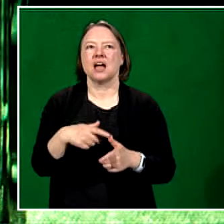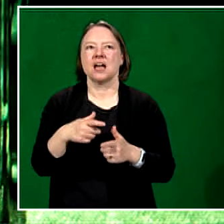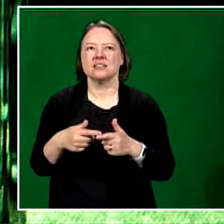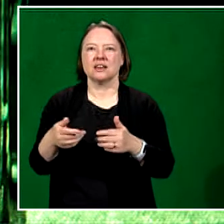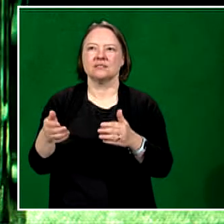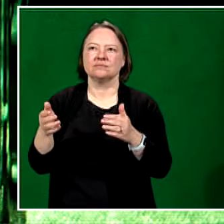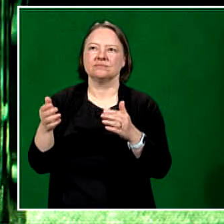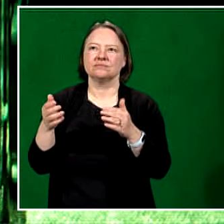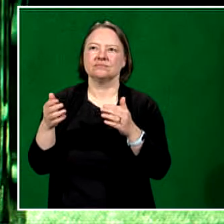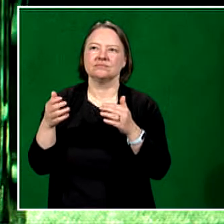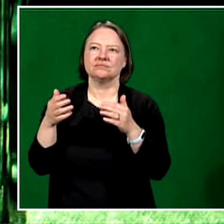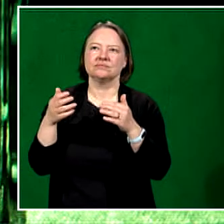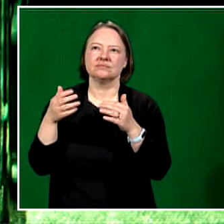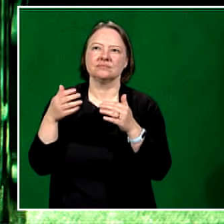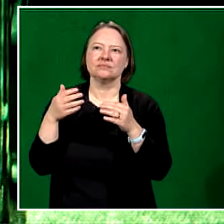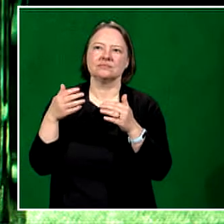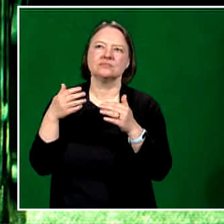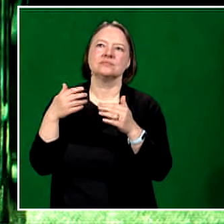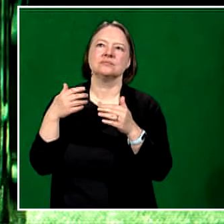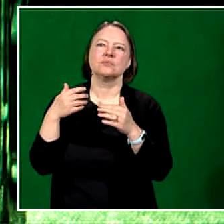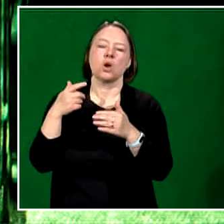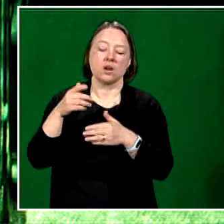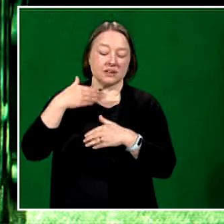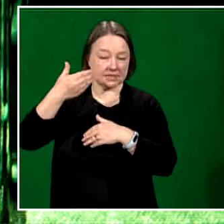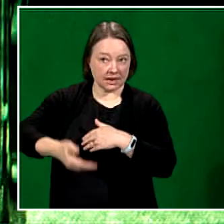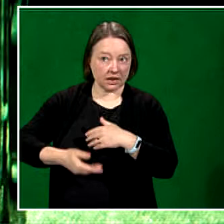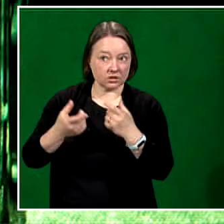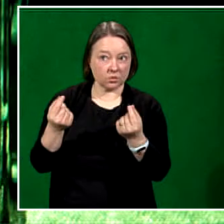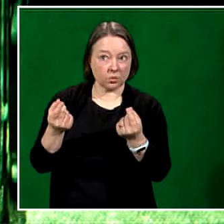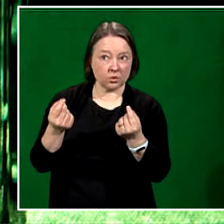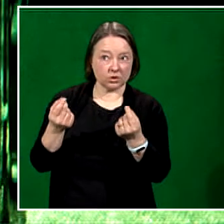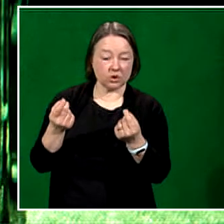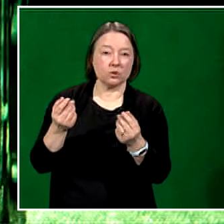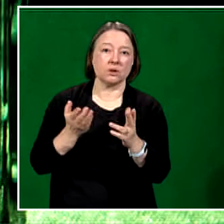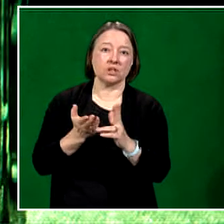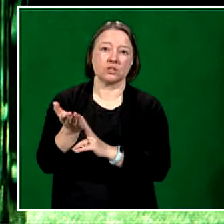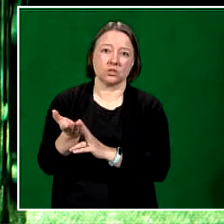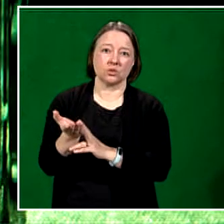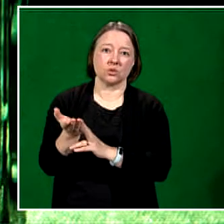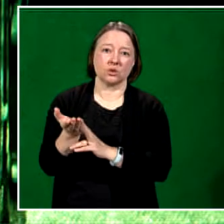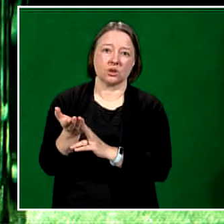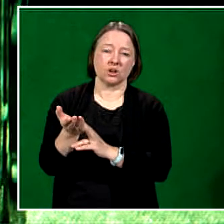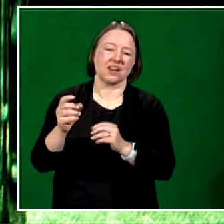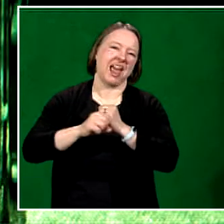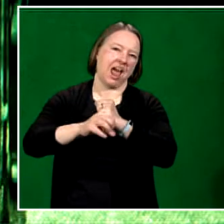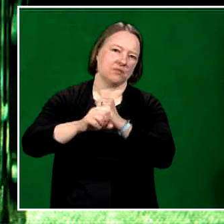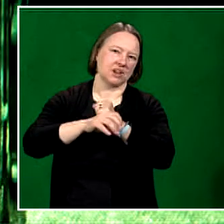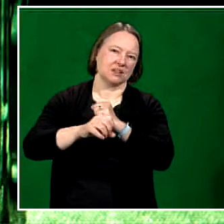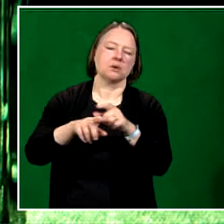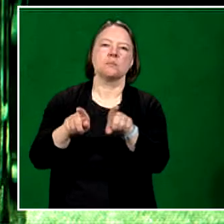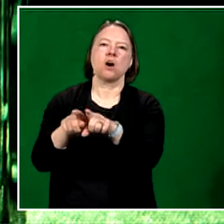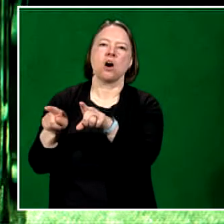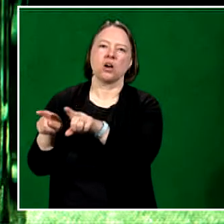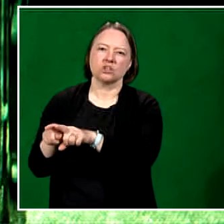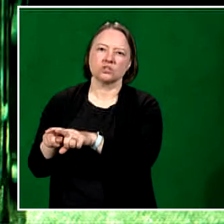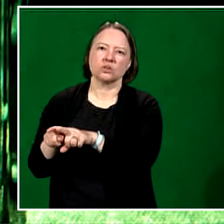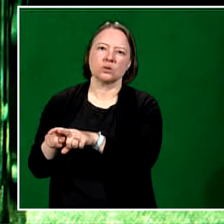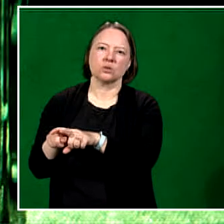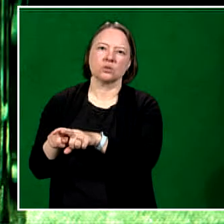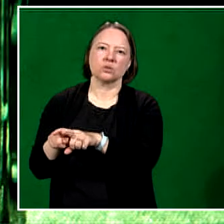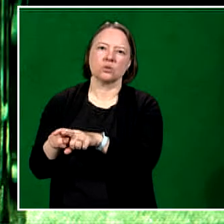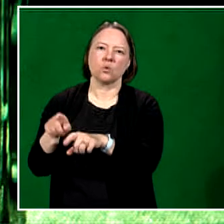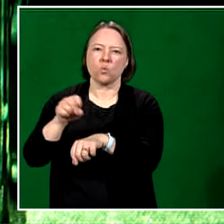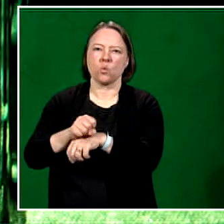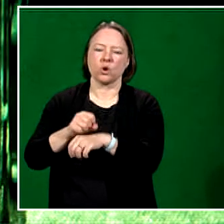that we are doing will be through those radio adverts, but we're also working with